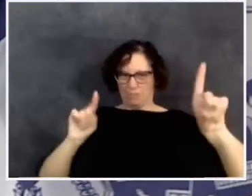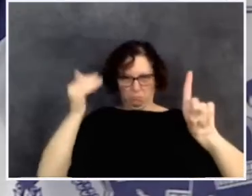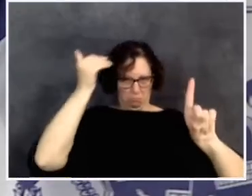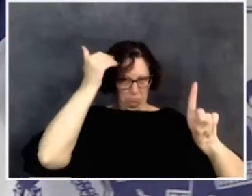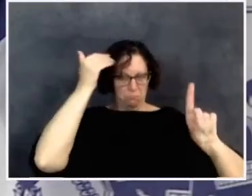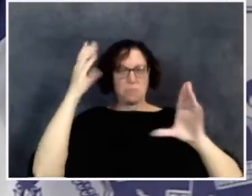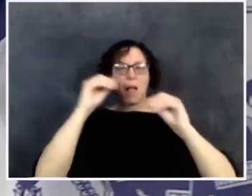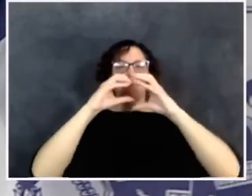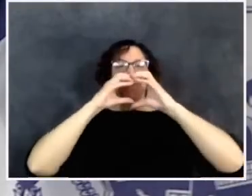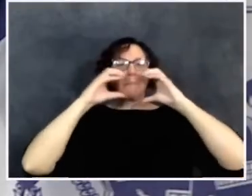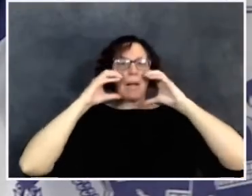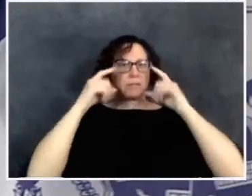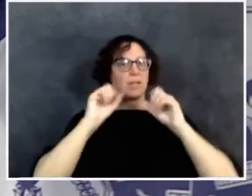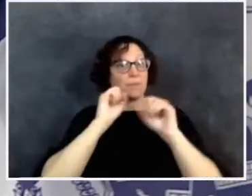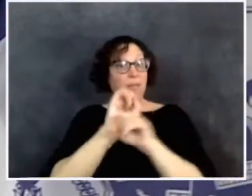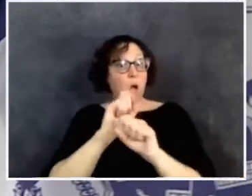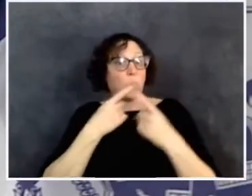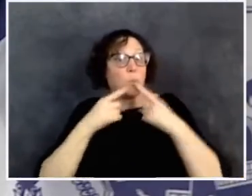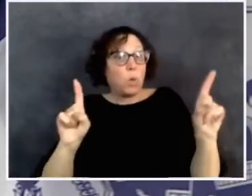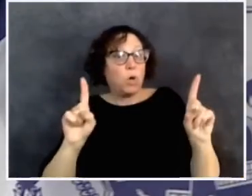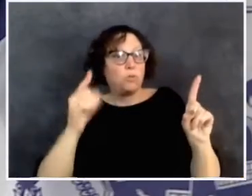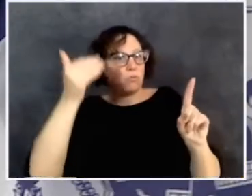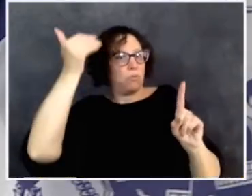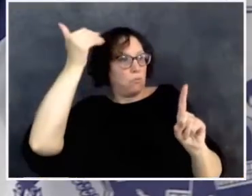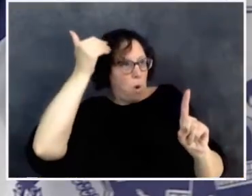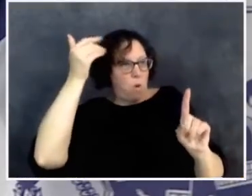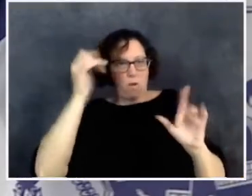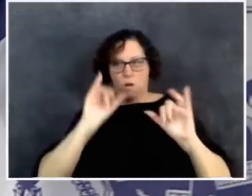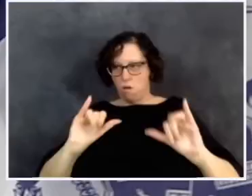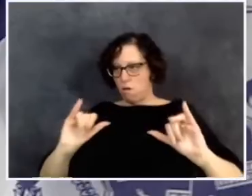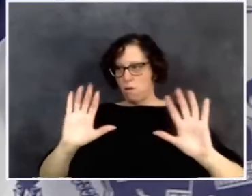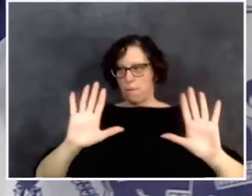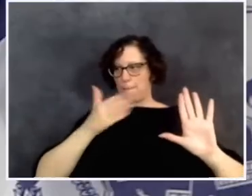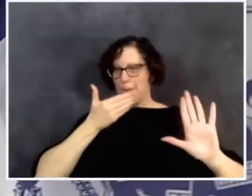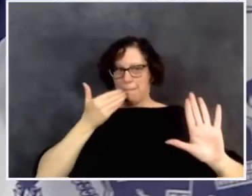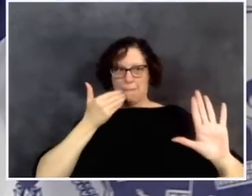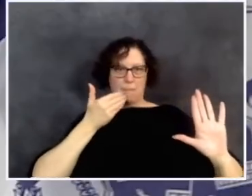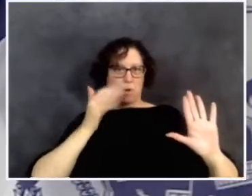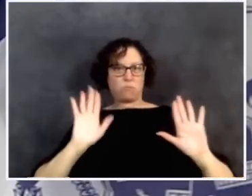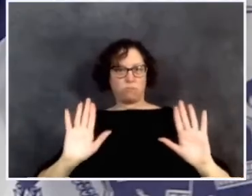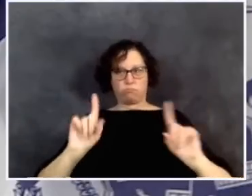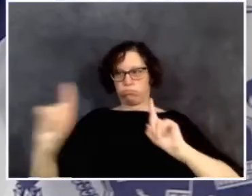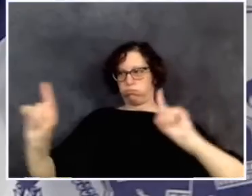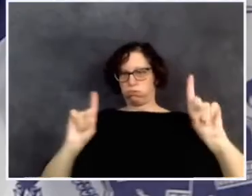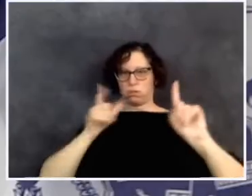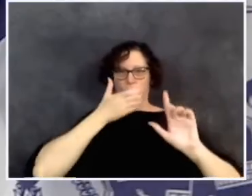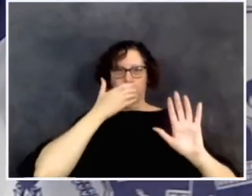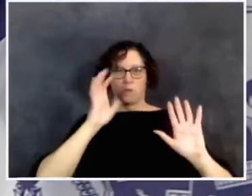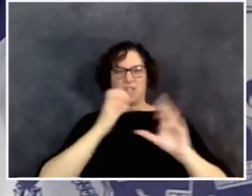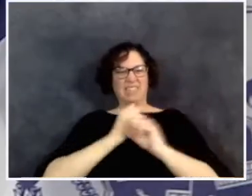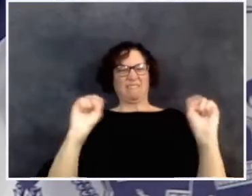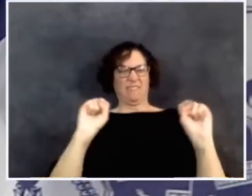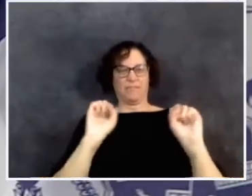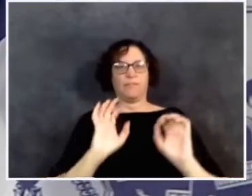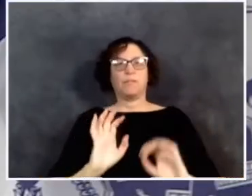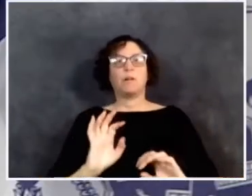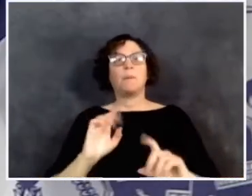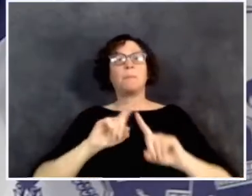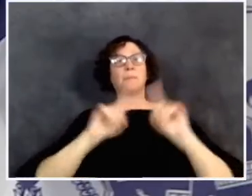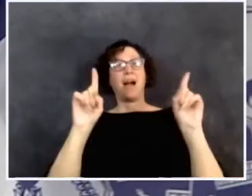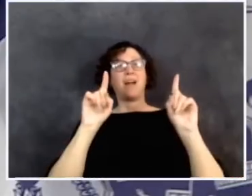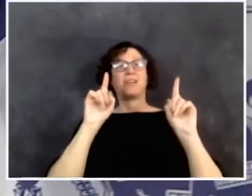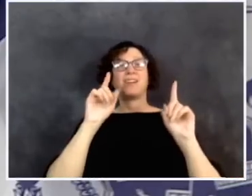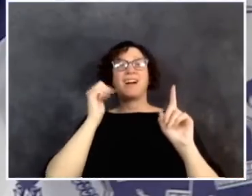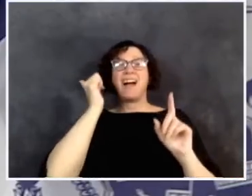is this a sustained reality, a sort of up and down, different days, or can we turn the corner and get some momentum? Now,